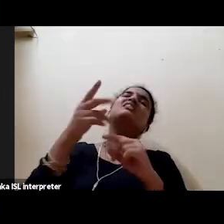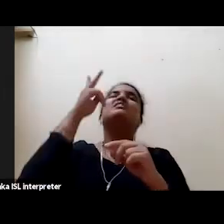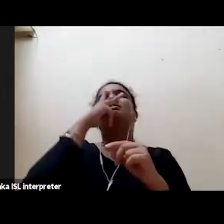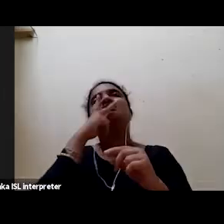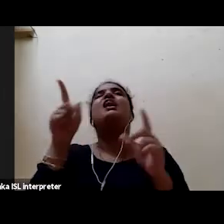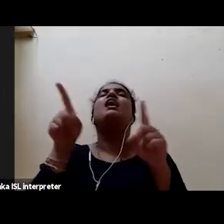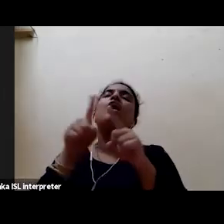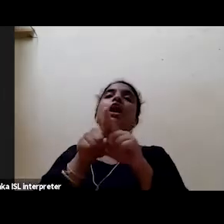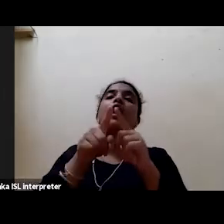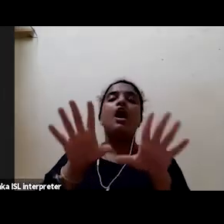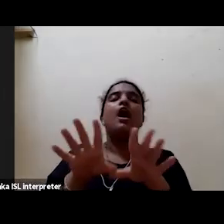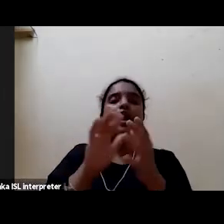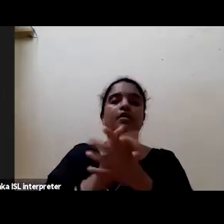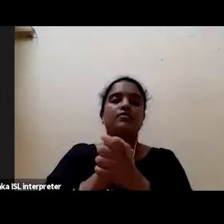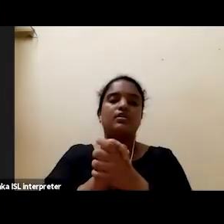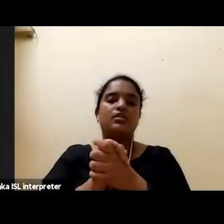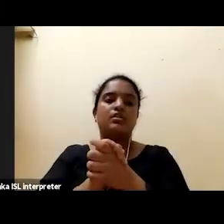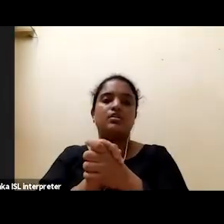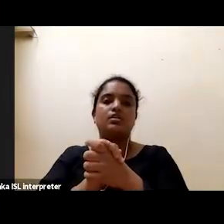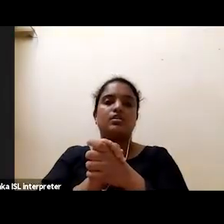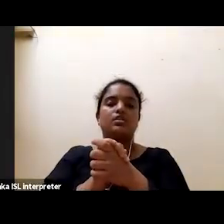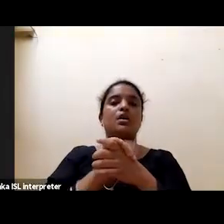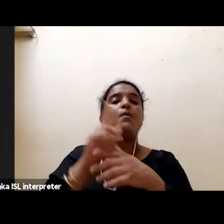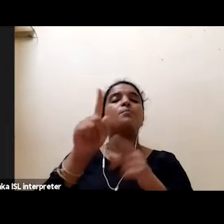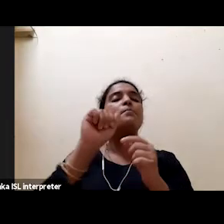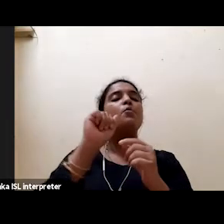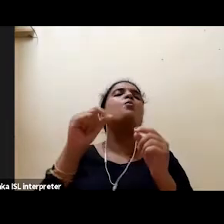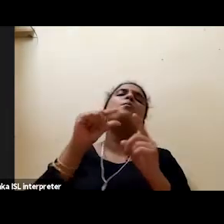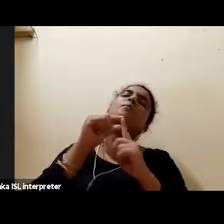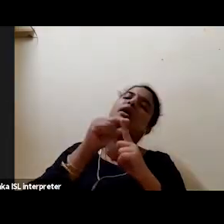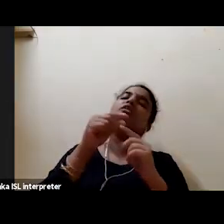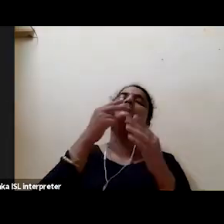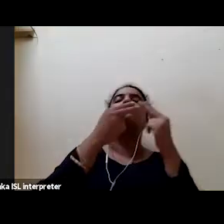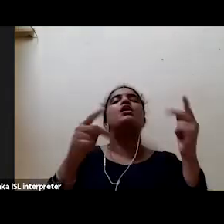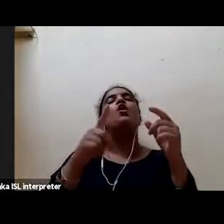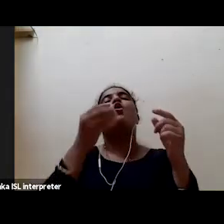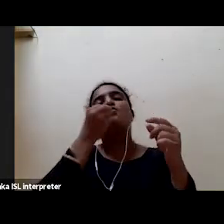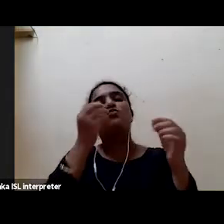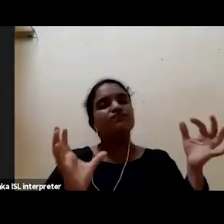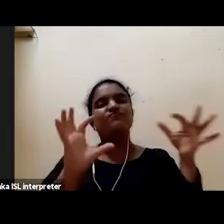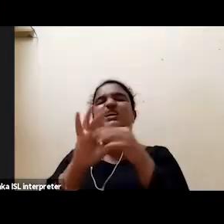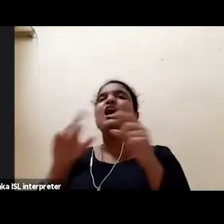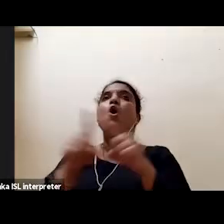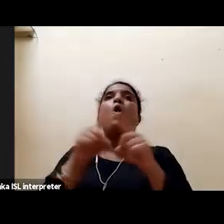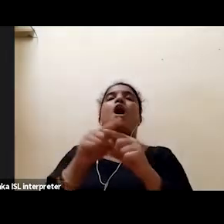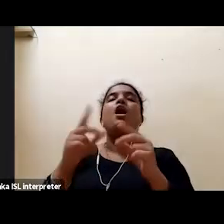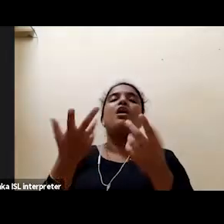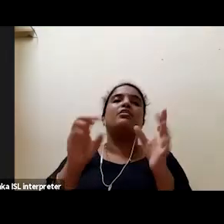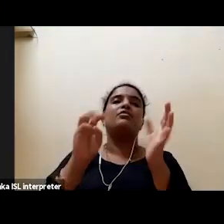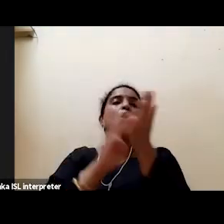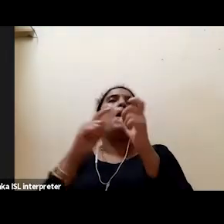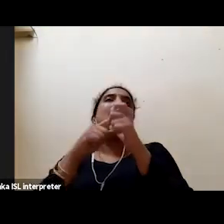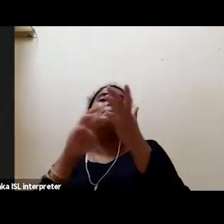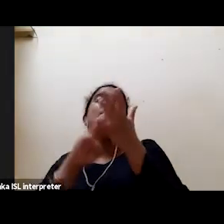So feel free and write, but and keep writing your personal stories in the context of food, and don't make it into a memoir every